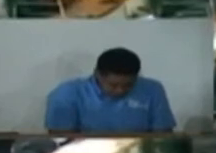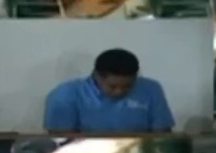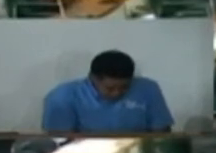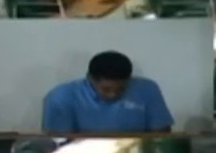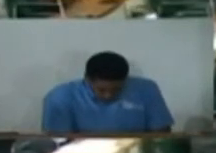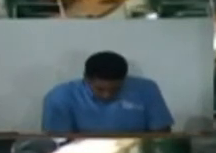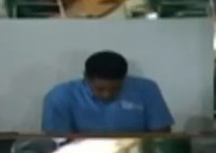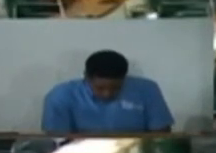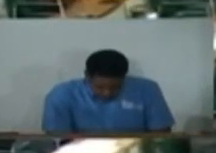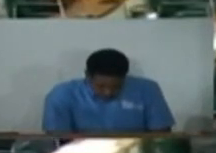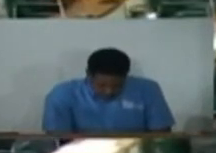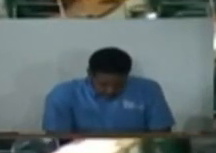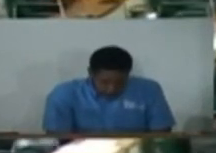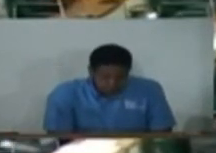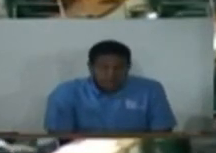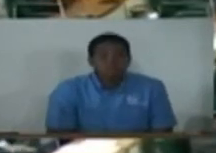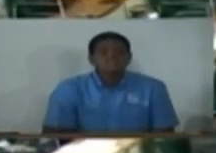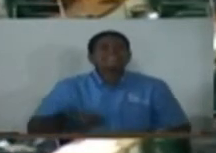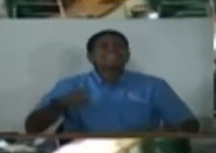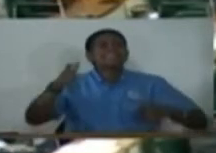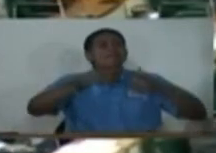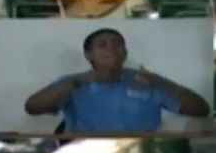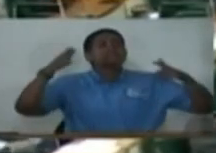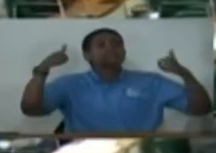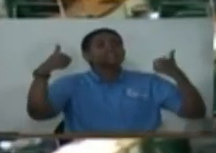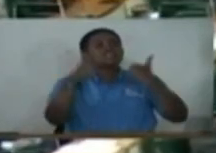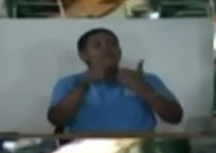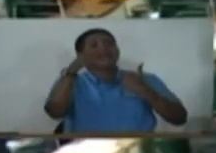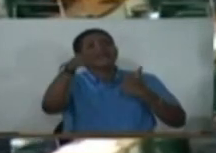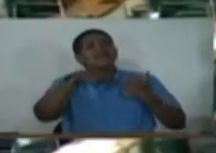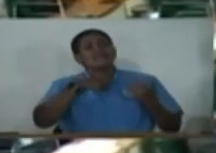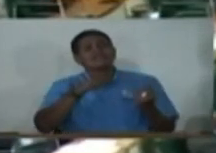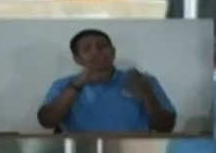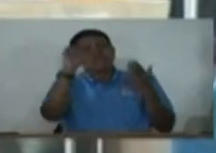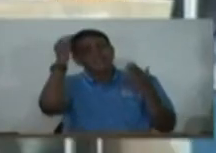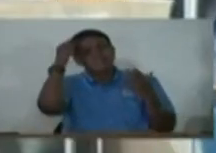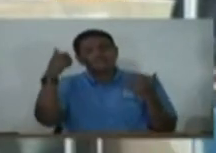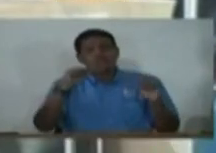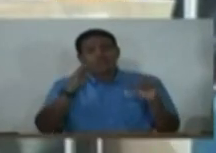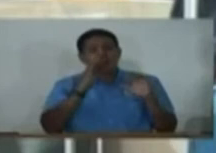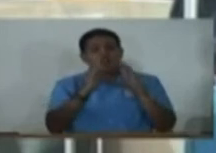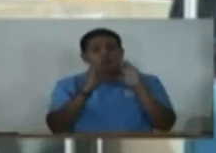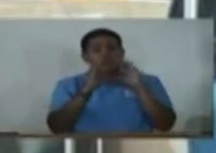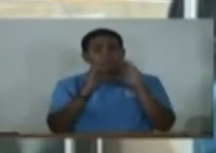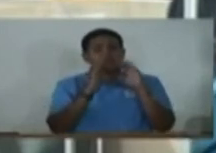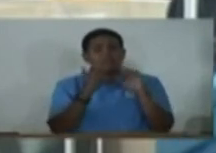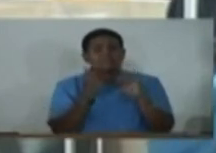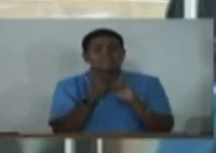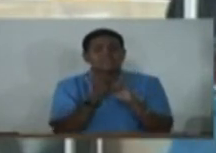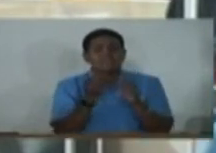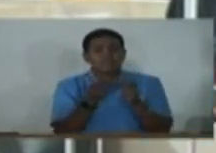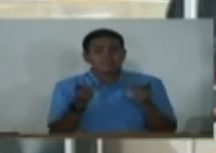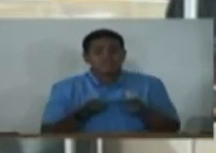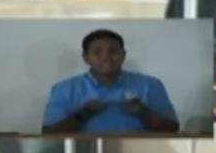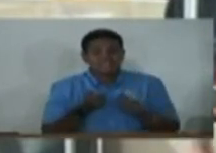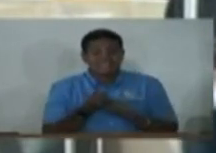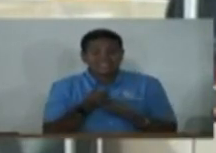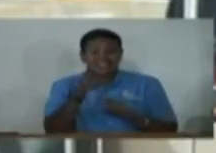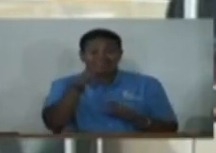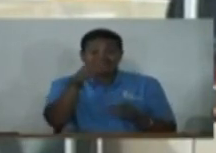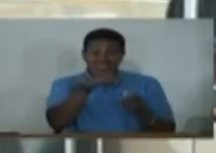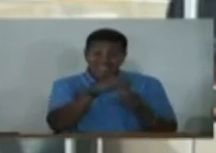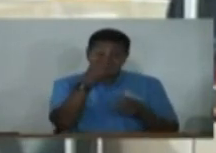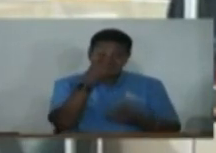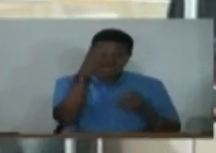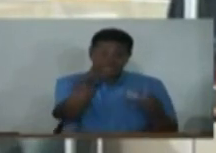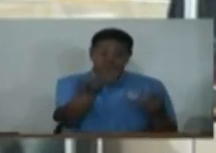The greatest challenge that we face as a government is to try and communicate positions that are in the interest of